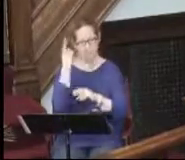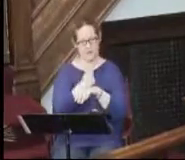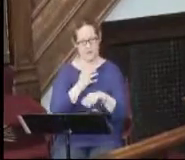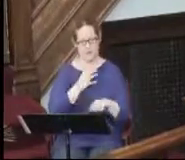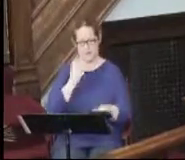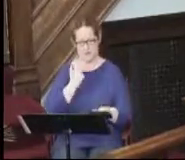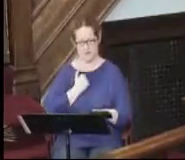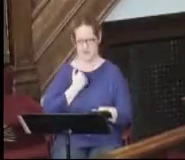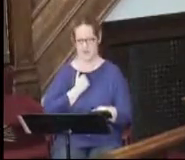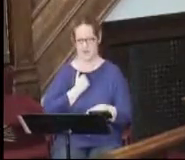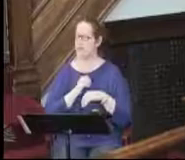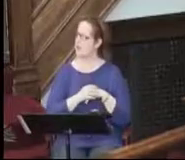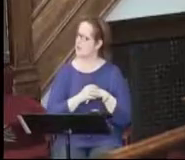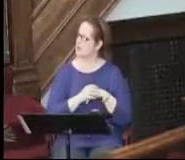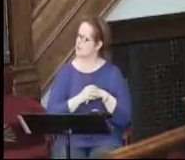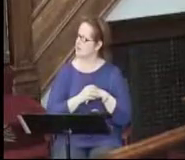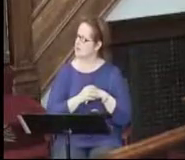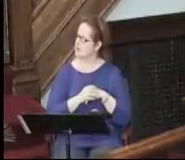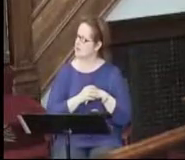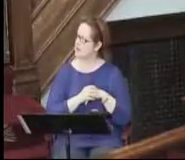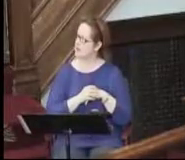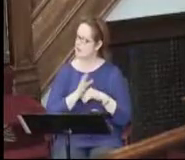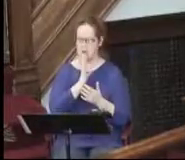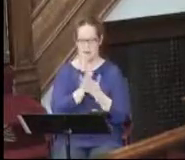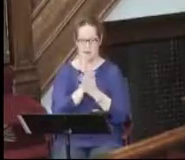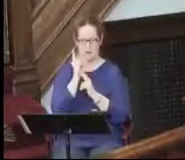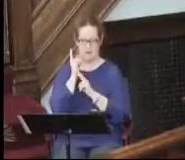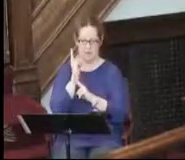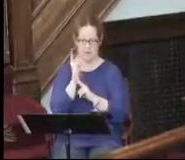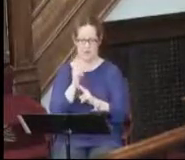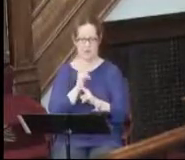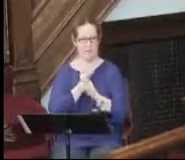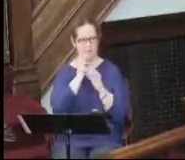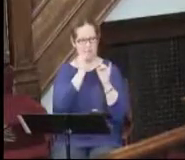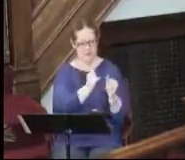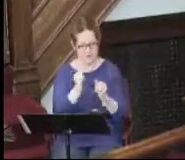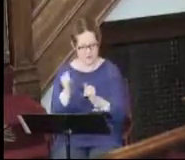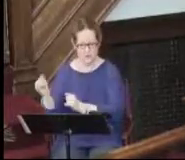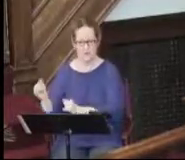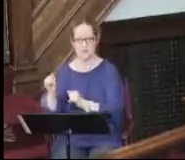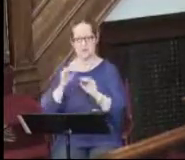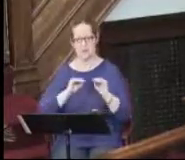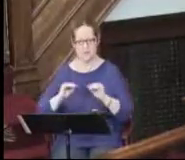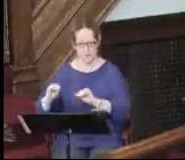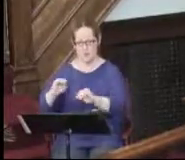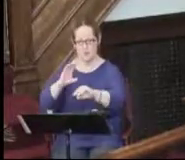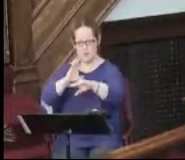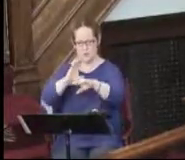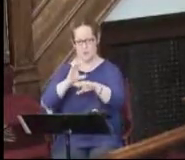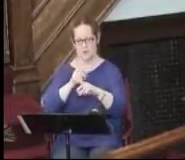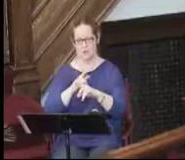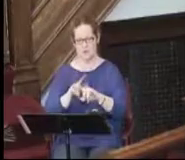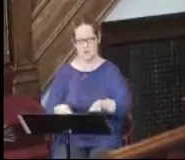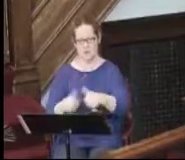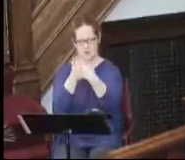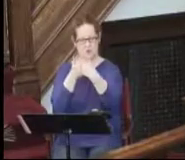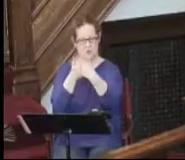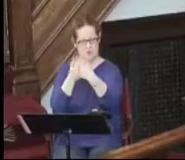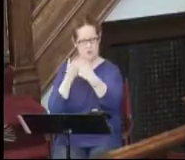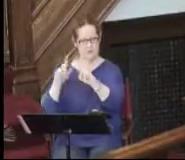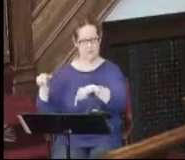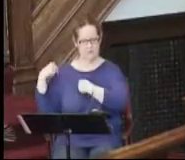by Daniel Hill. And it talks about the history of individuals and movements and churches challenging the status